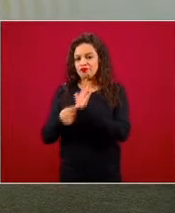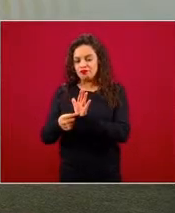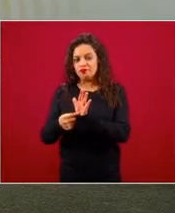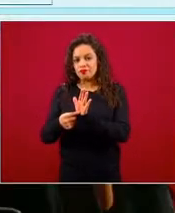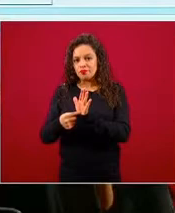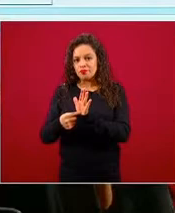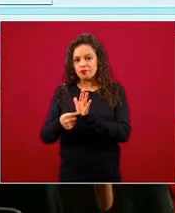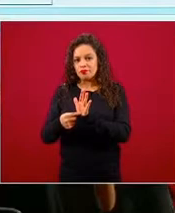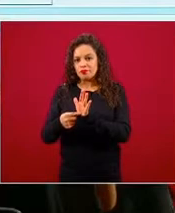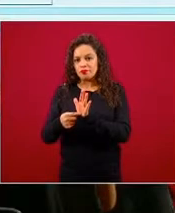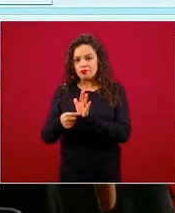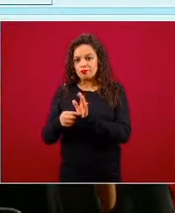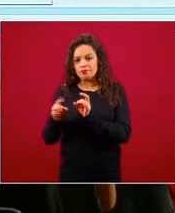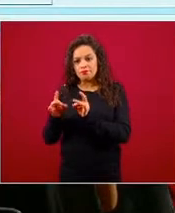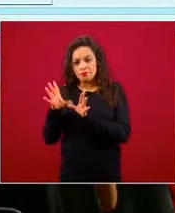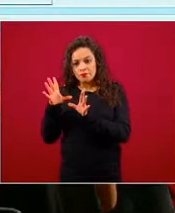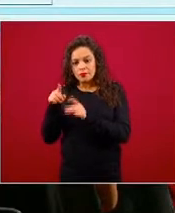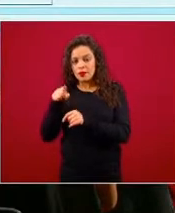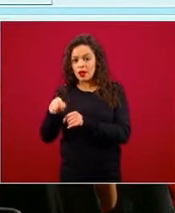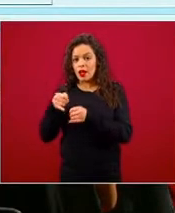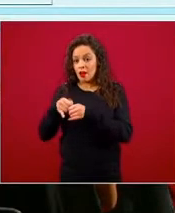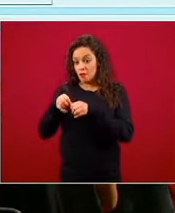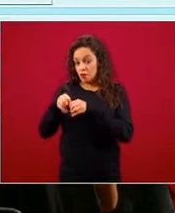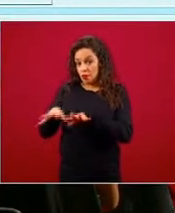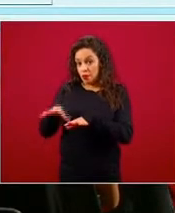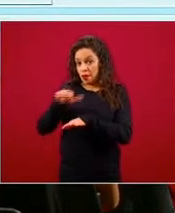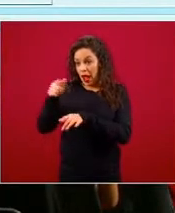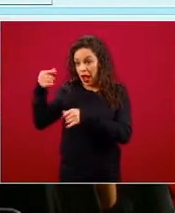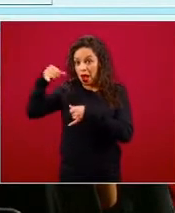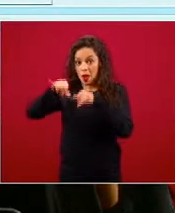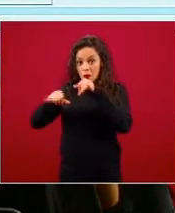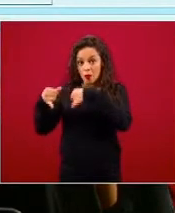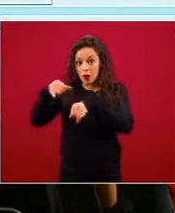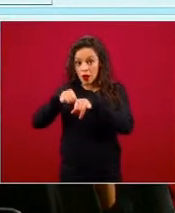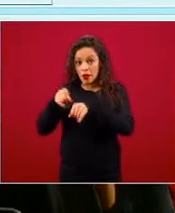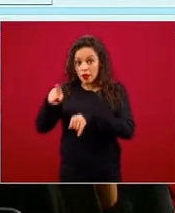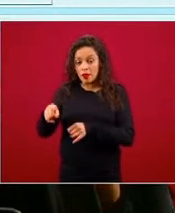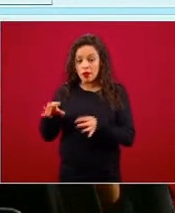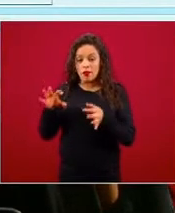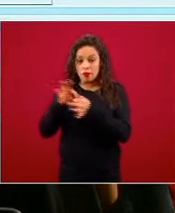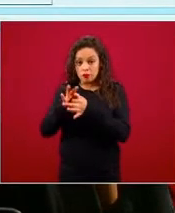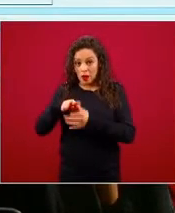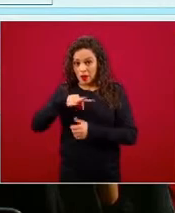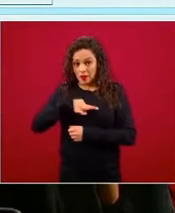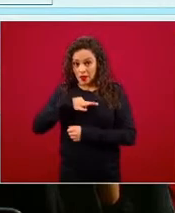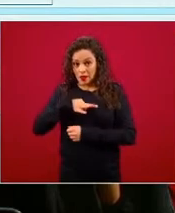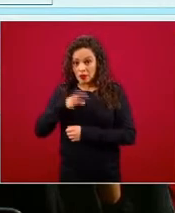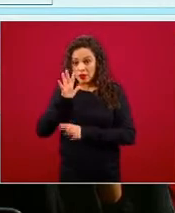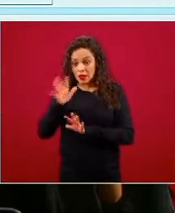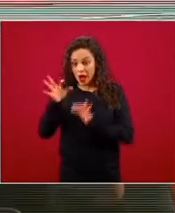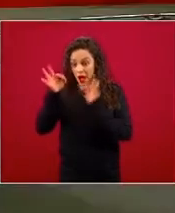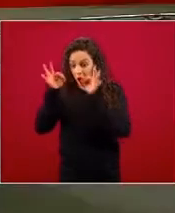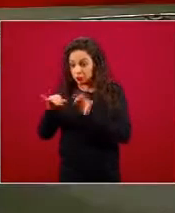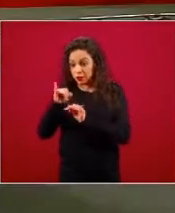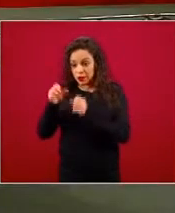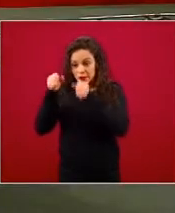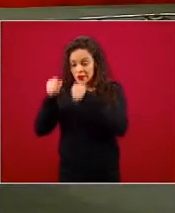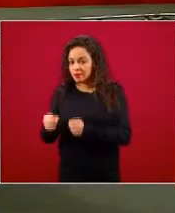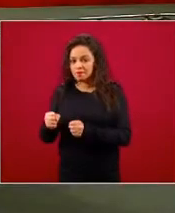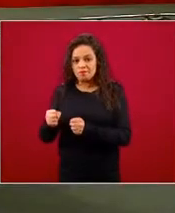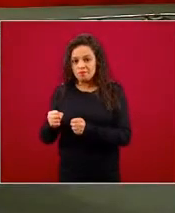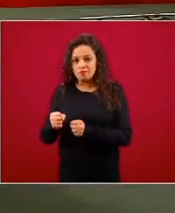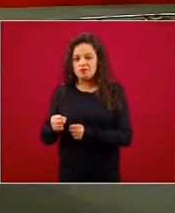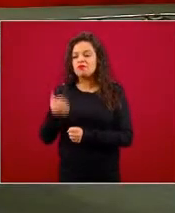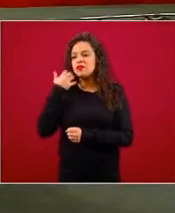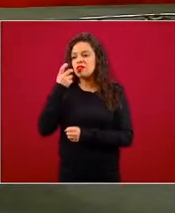the laboratory report for the virus was inconclusive, meaning that the laboratory failed